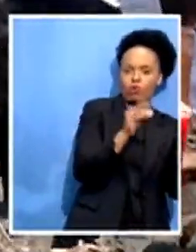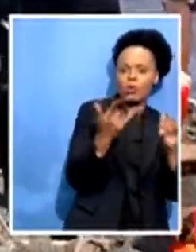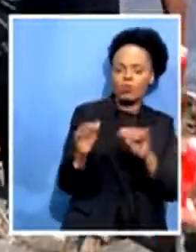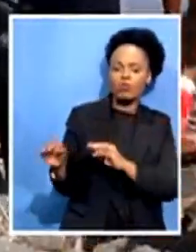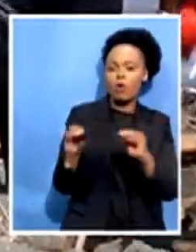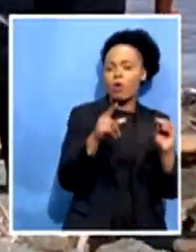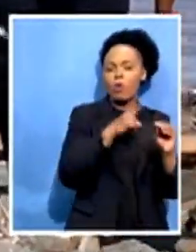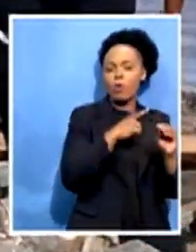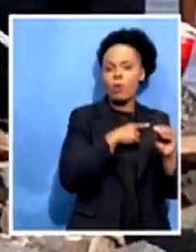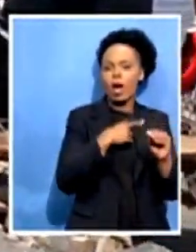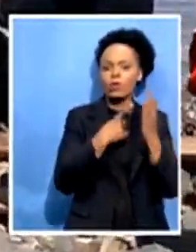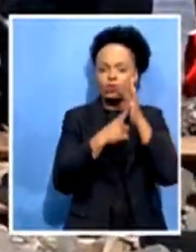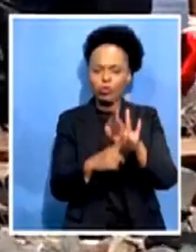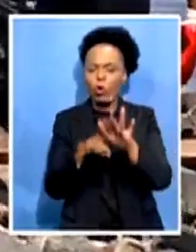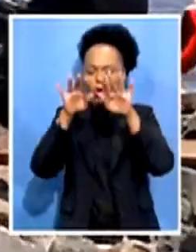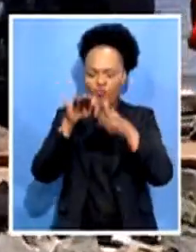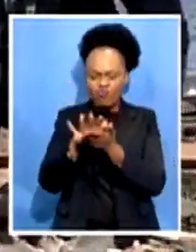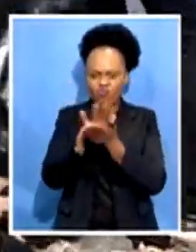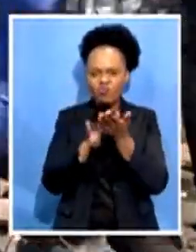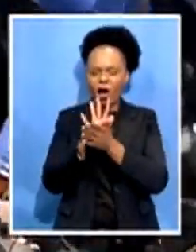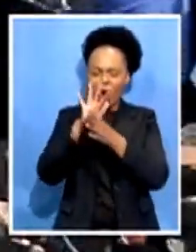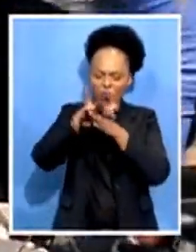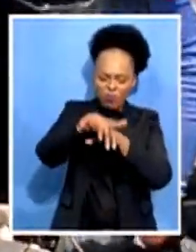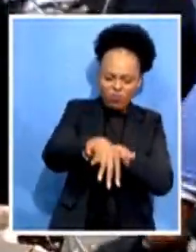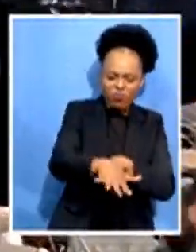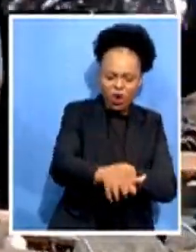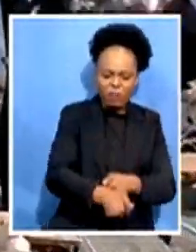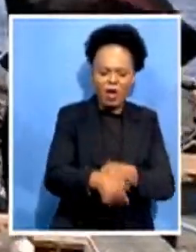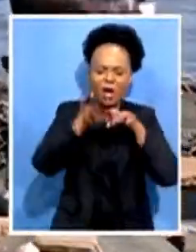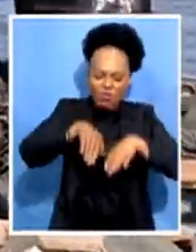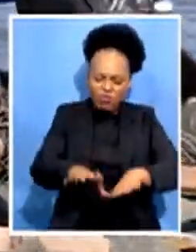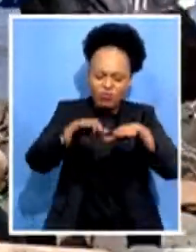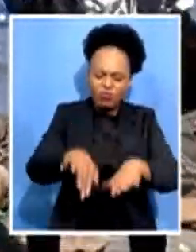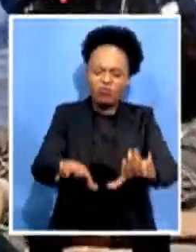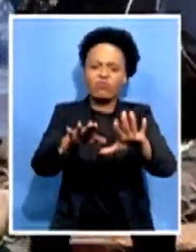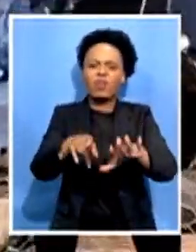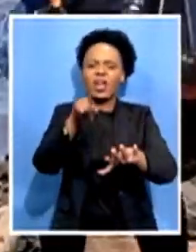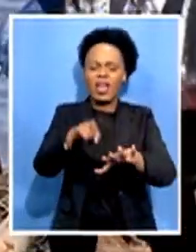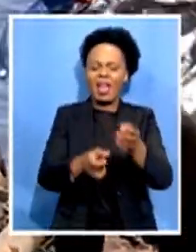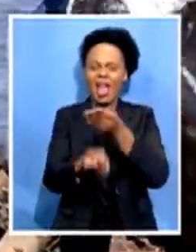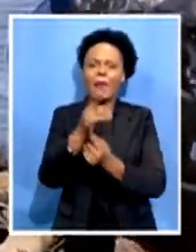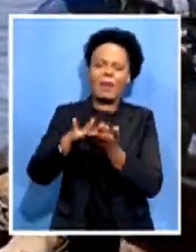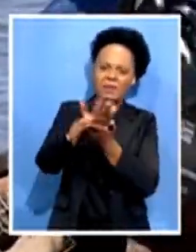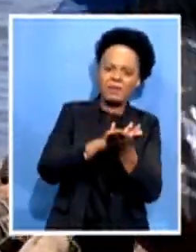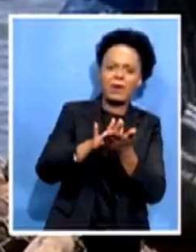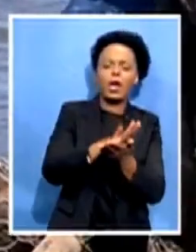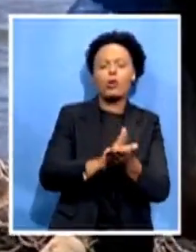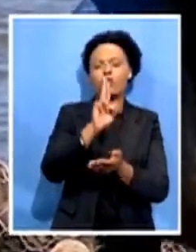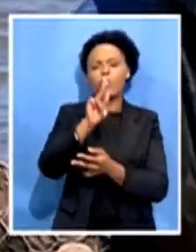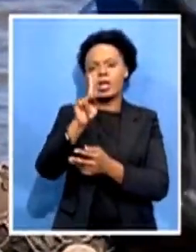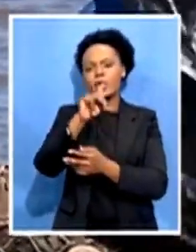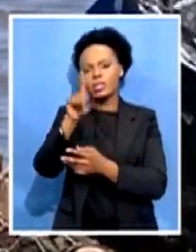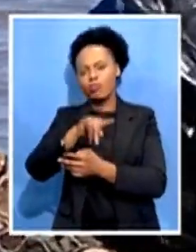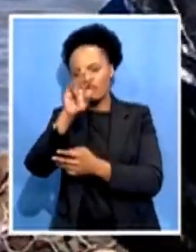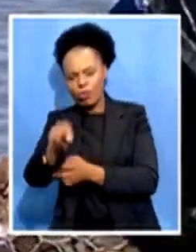up back in our ocean. So for Earth Hour, the UKZN is really teaming up with the Norwegian University and several